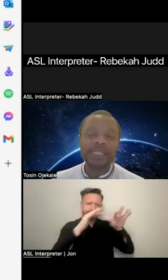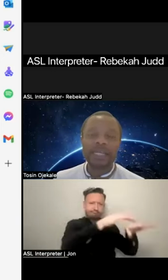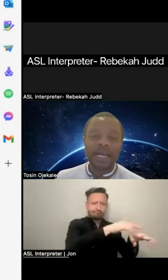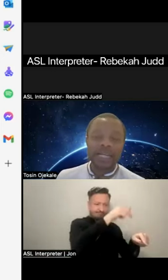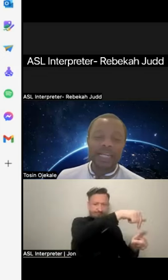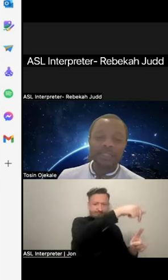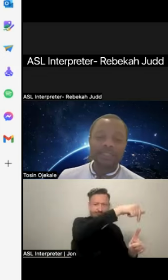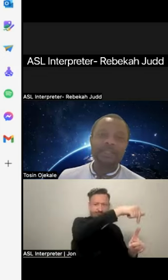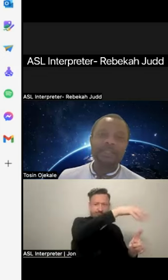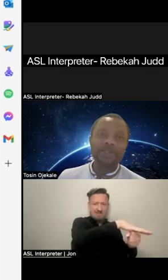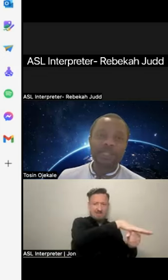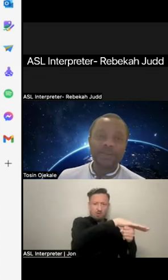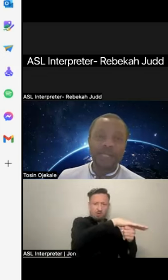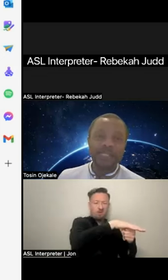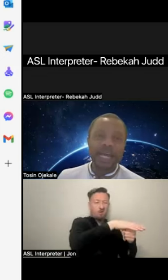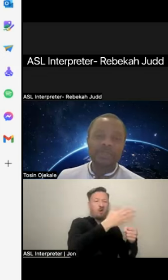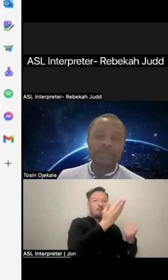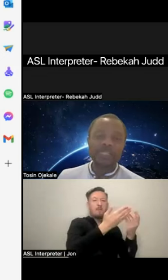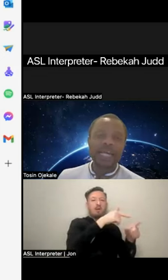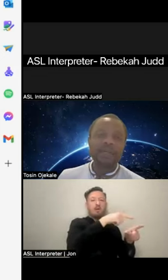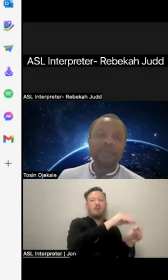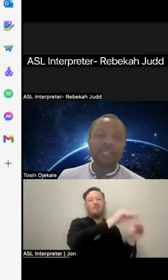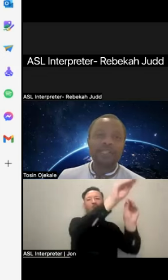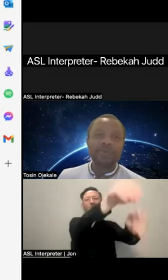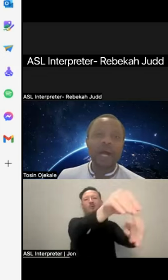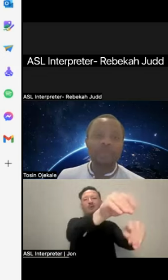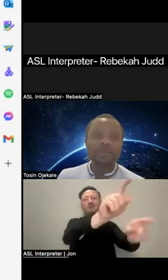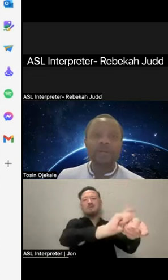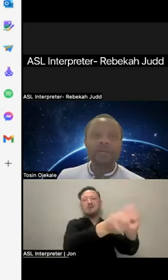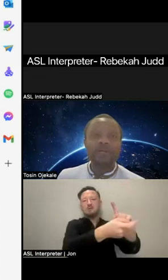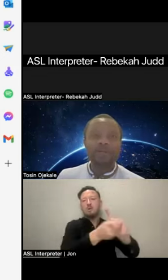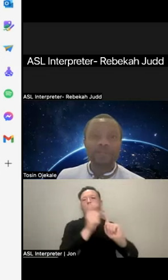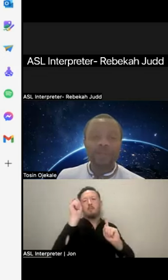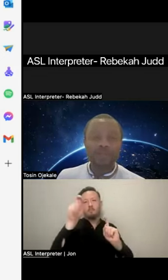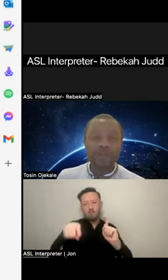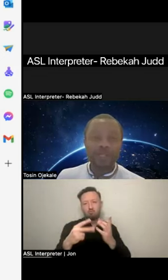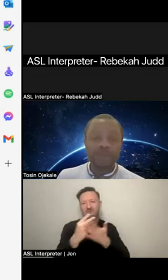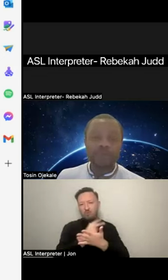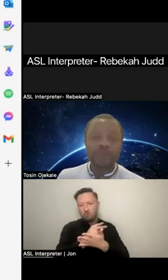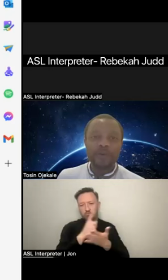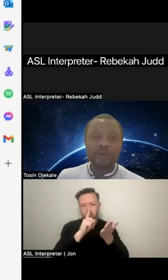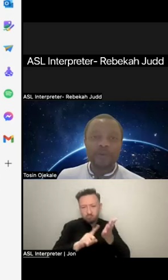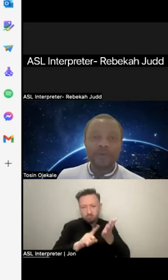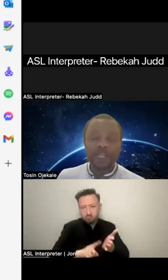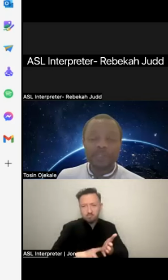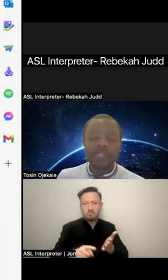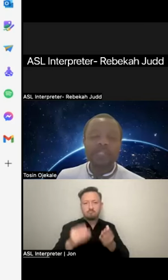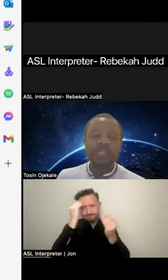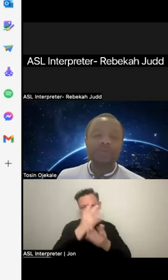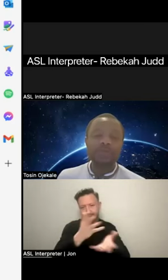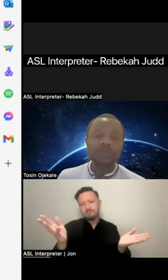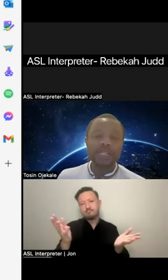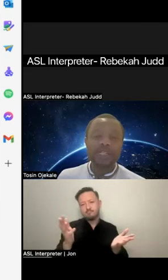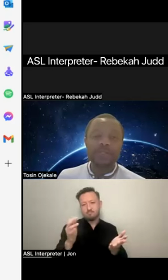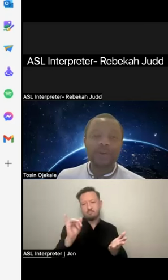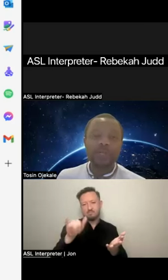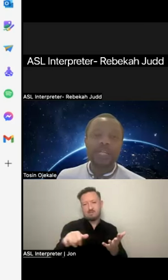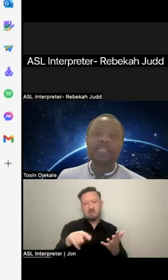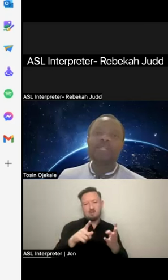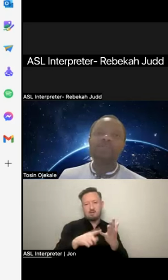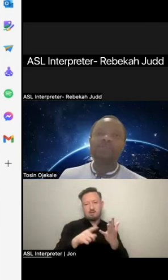it and then use the RACI to decide what needs to happen. Who is going to be responsible for all of the new changes? Who do we need